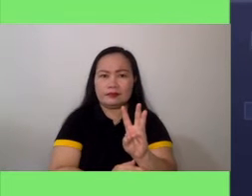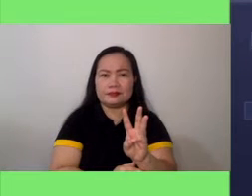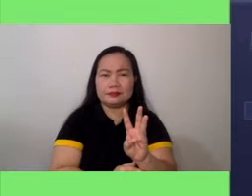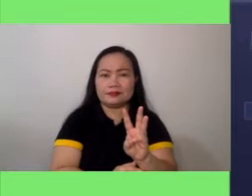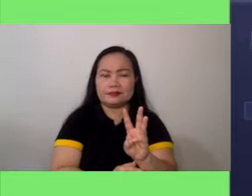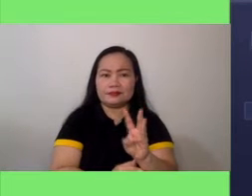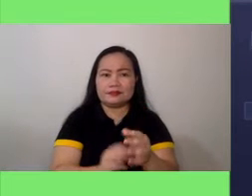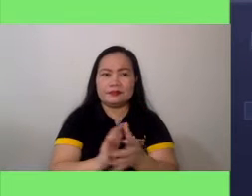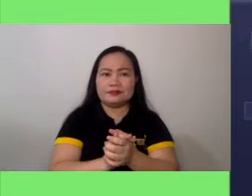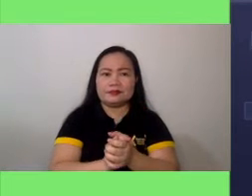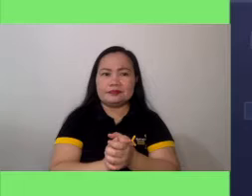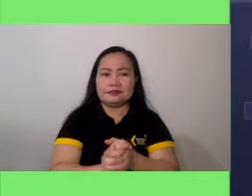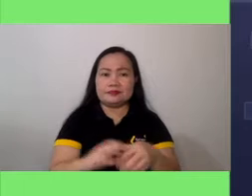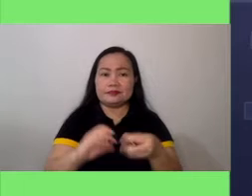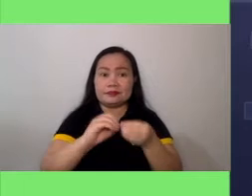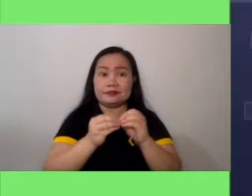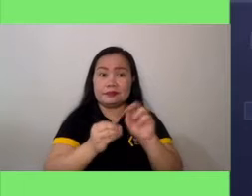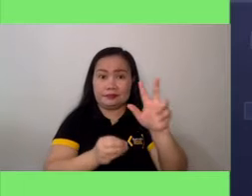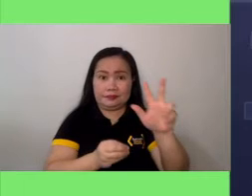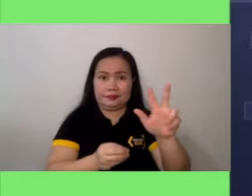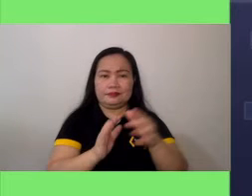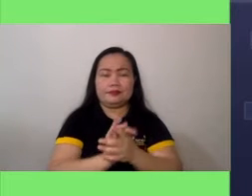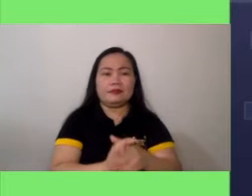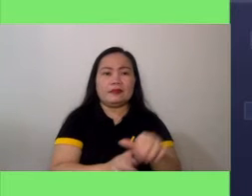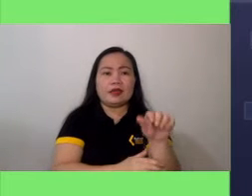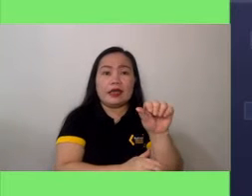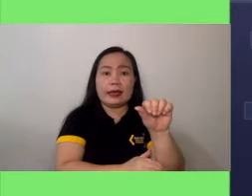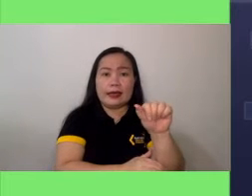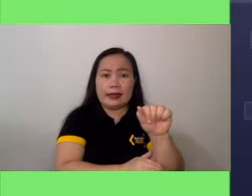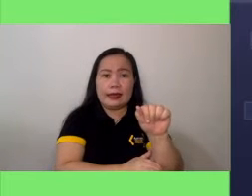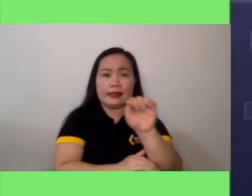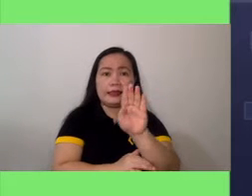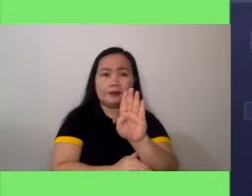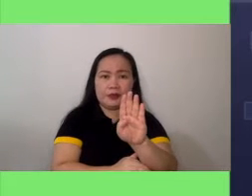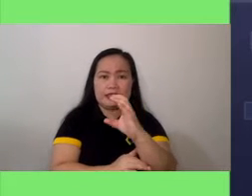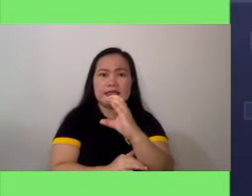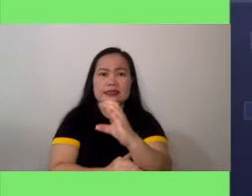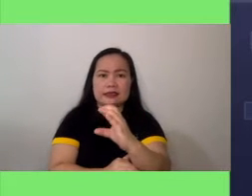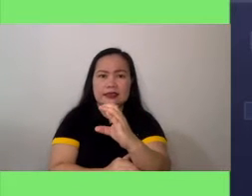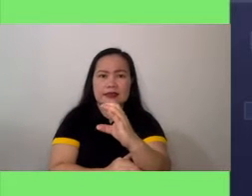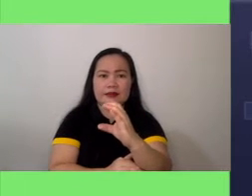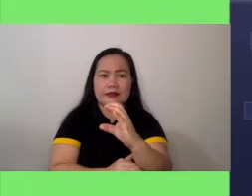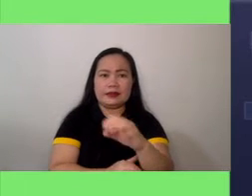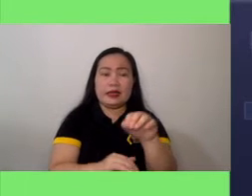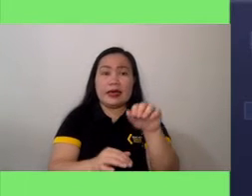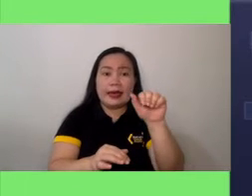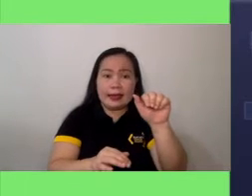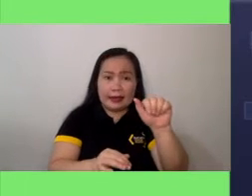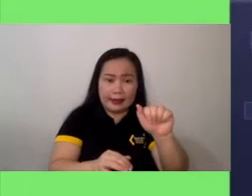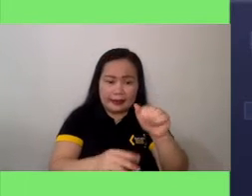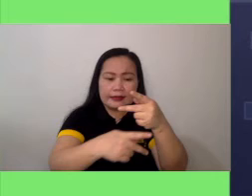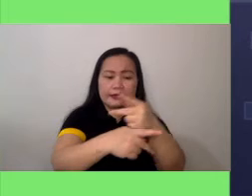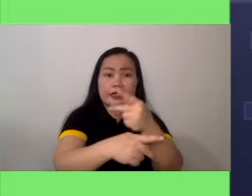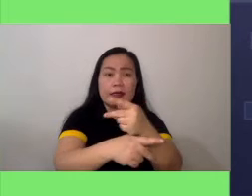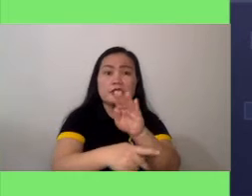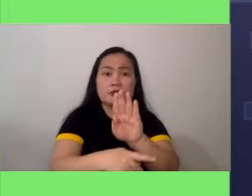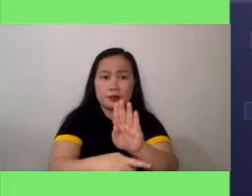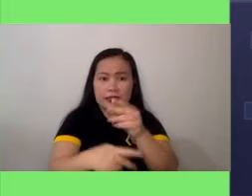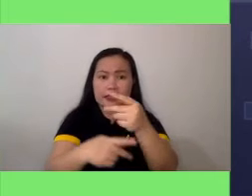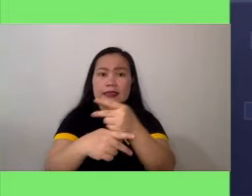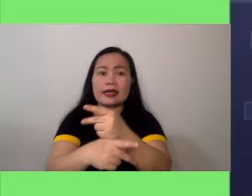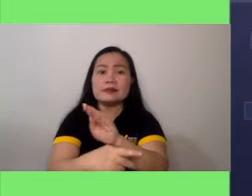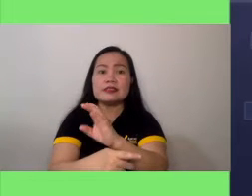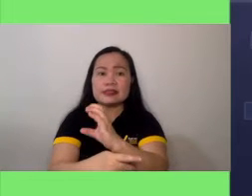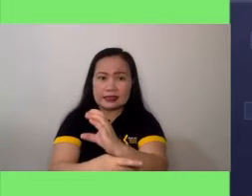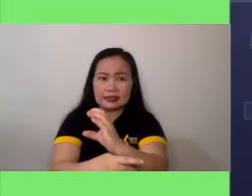is positive 6. Next, number 3. I have here A, B, C. So, ibig sabihin, A times